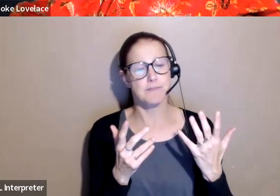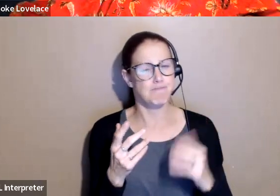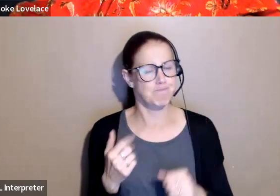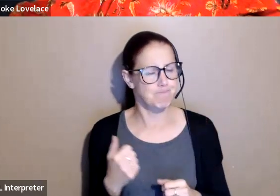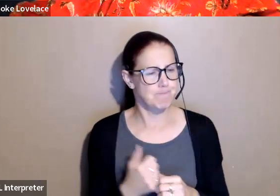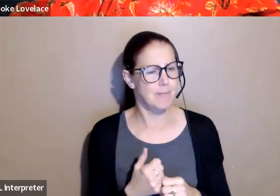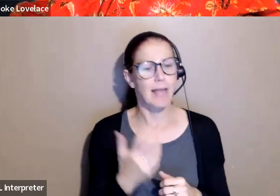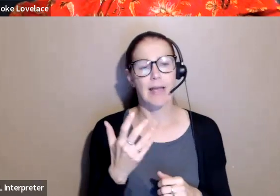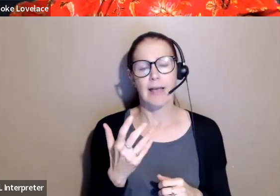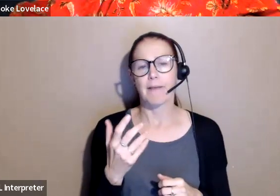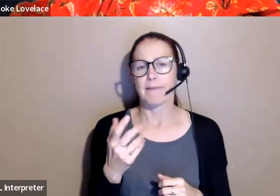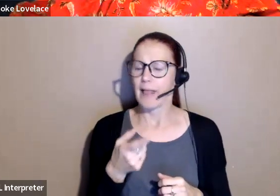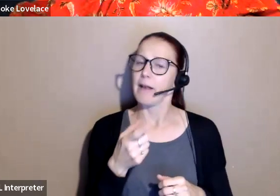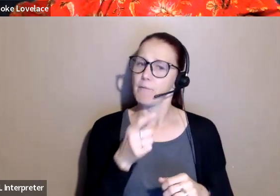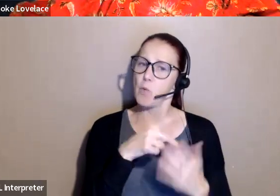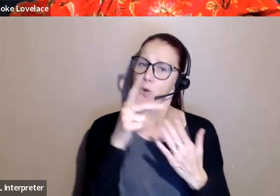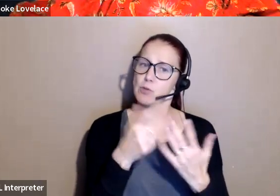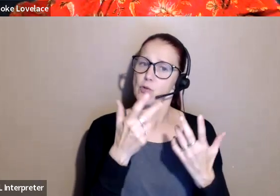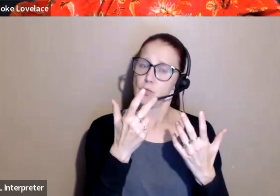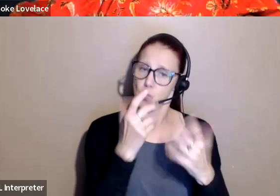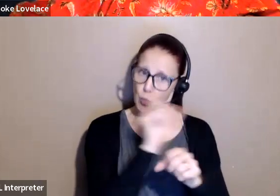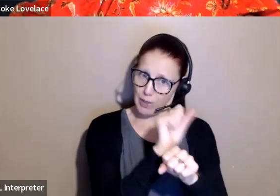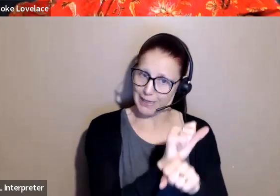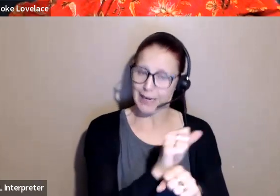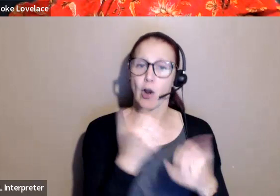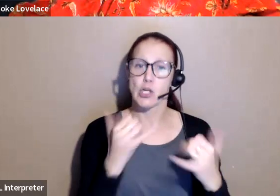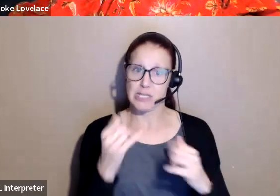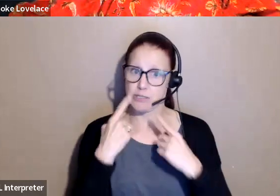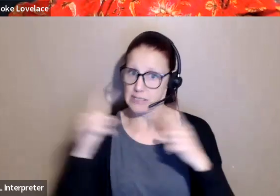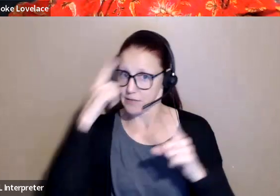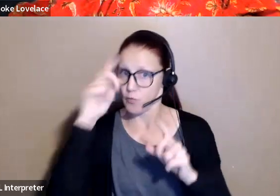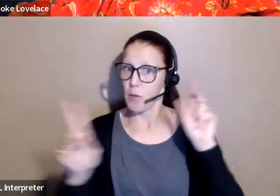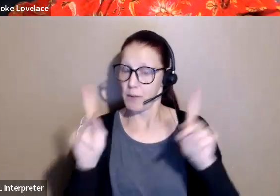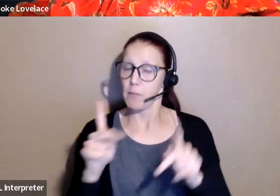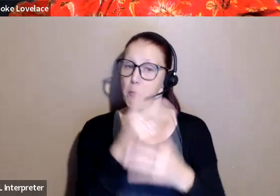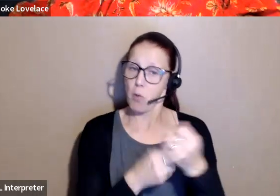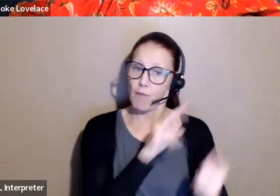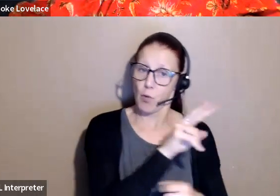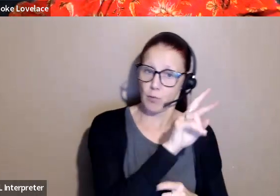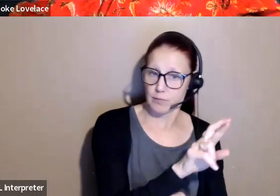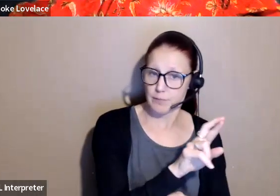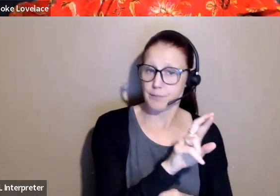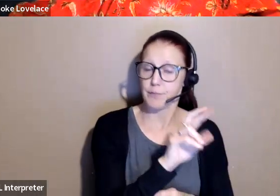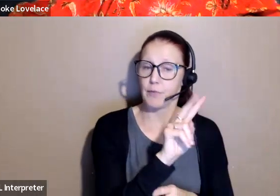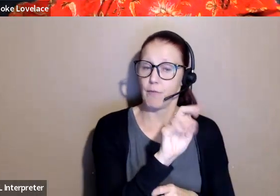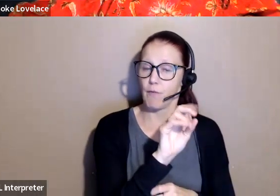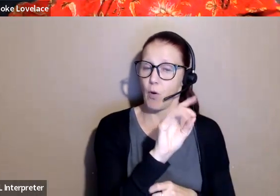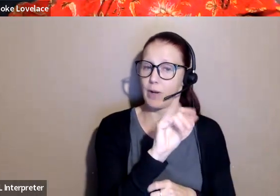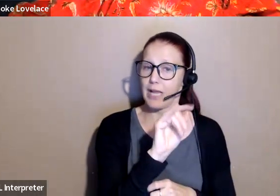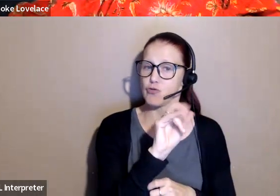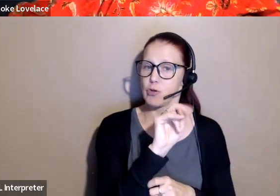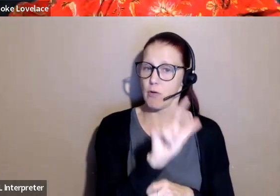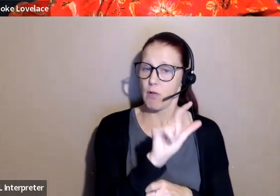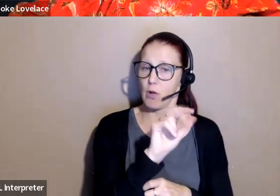have been at work and are still working for people through voc rehab, vocational rehabilitation services, are doing